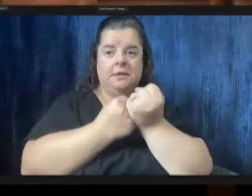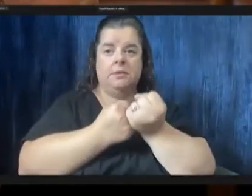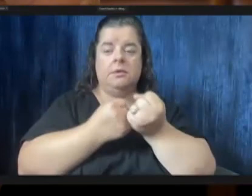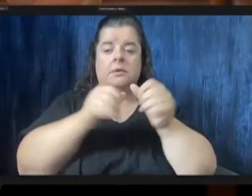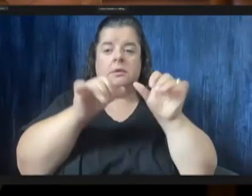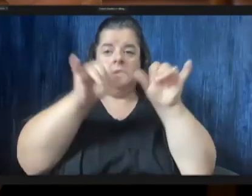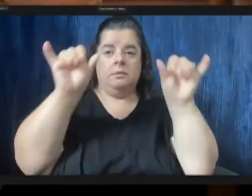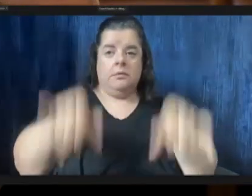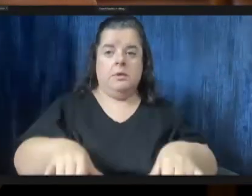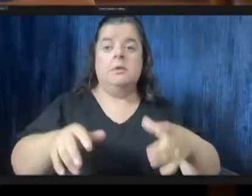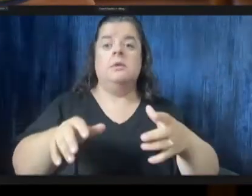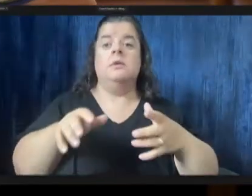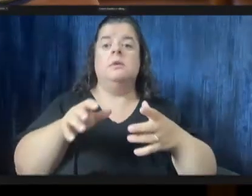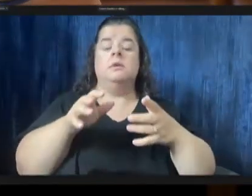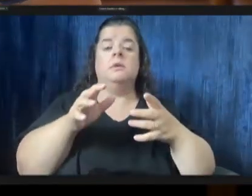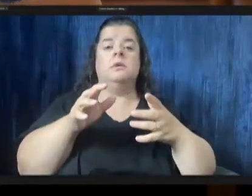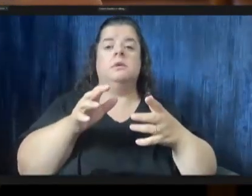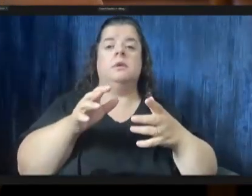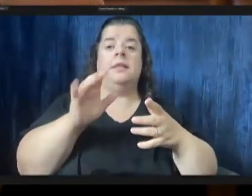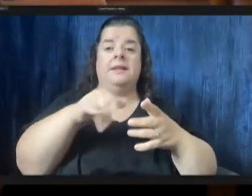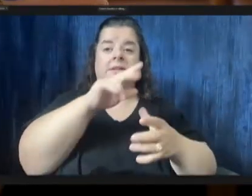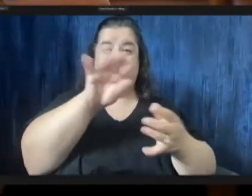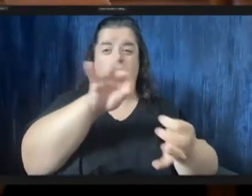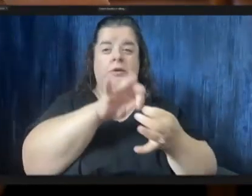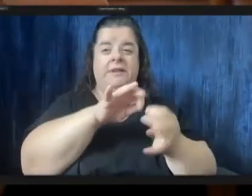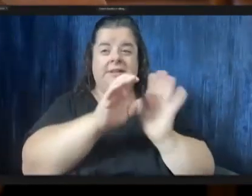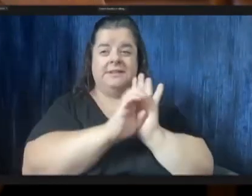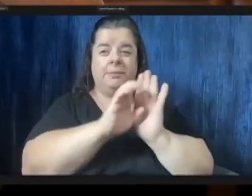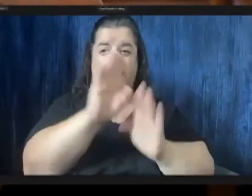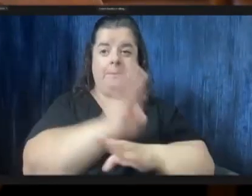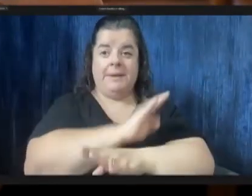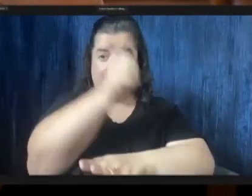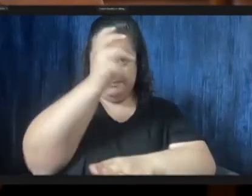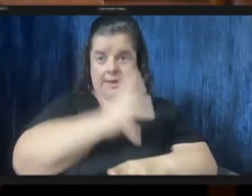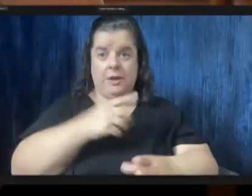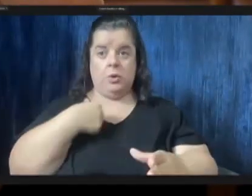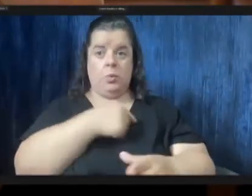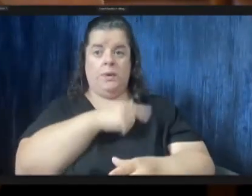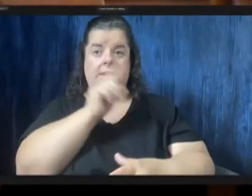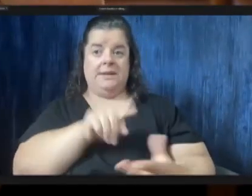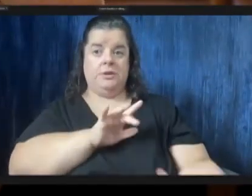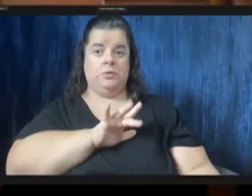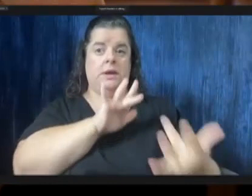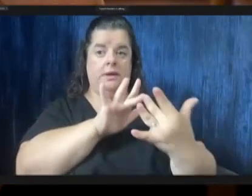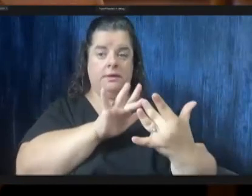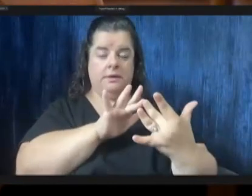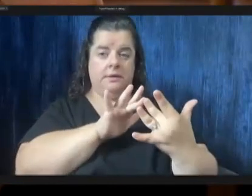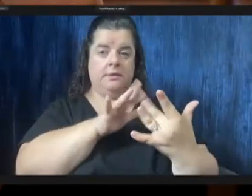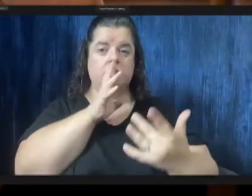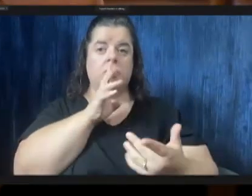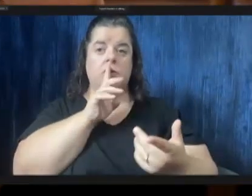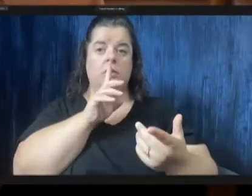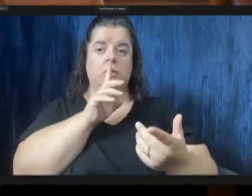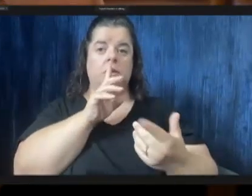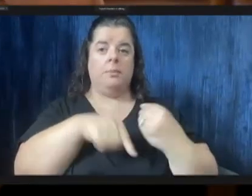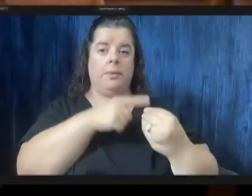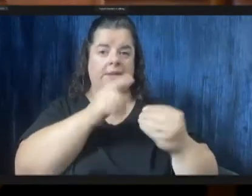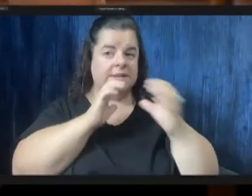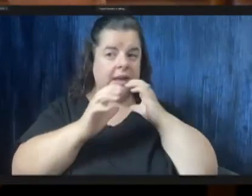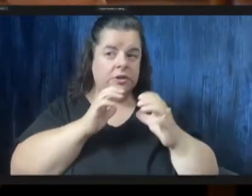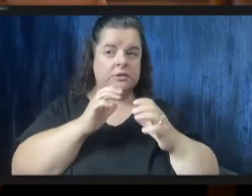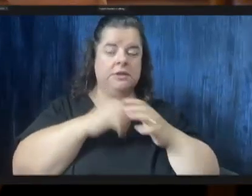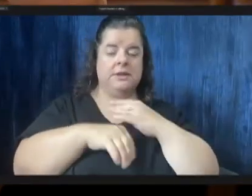a perfect example of a businessman who we need to reach out to and talk about this conversation down here on Grant